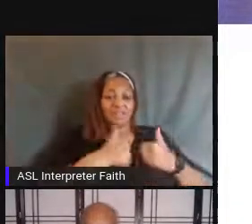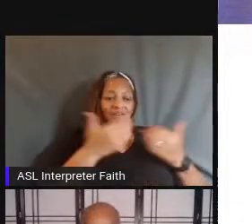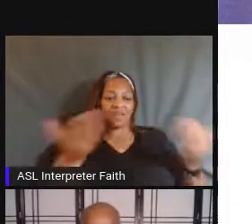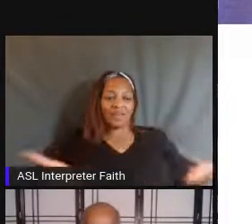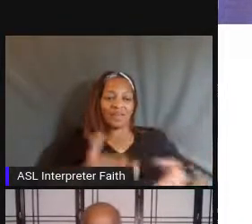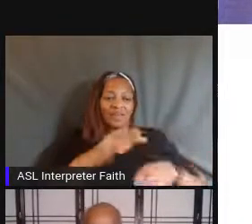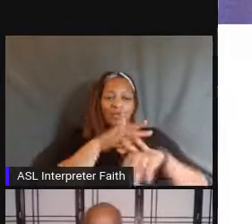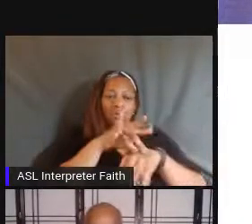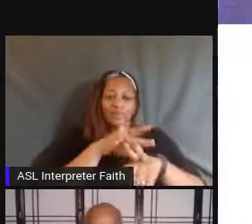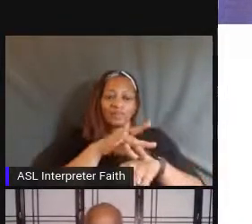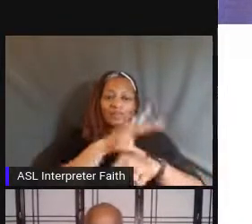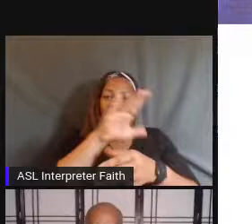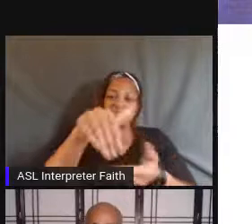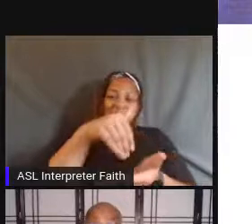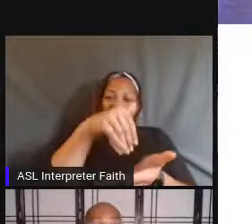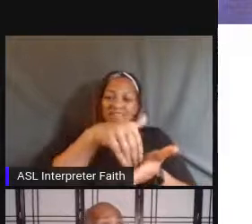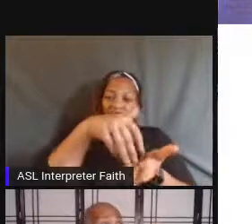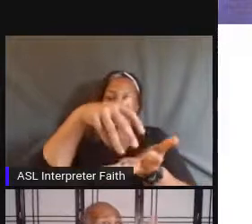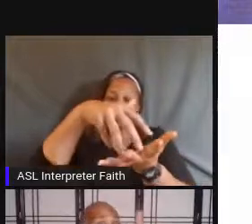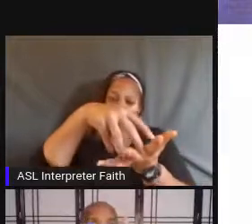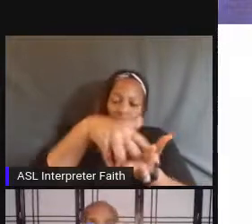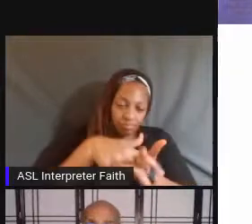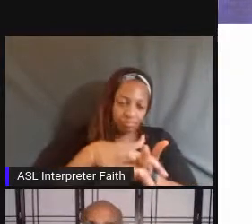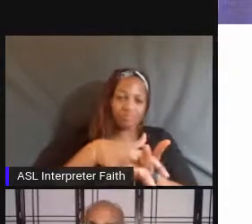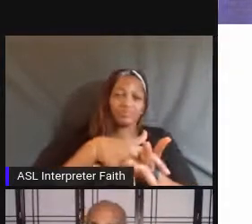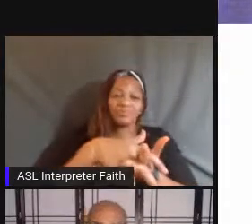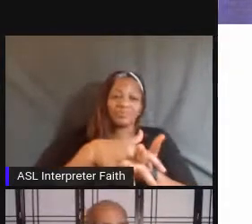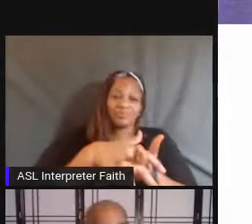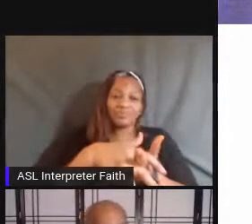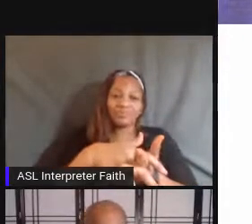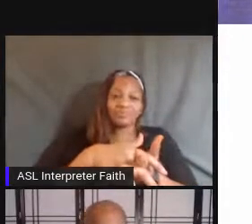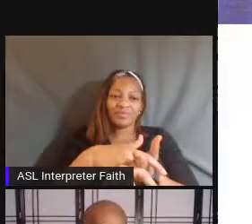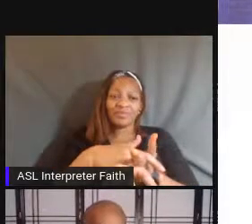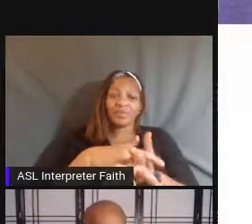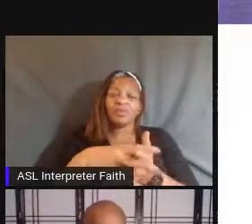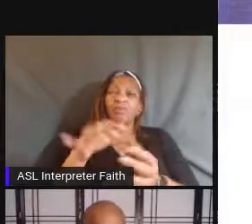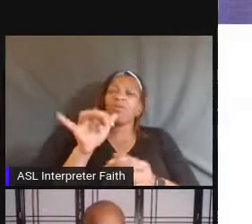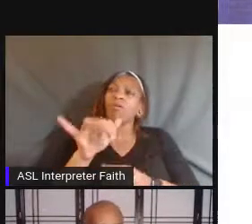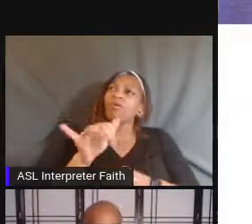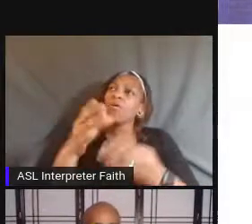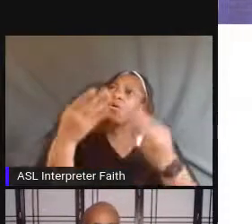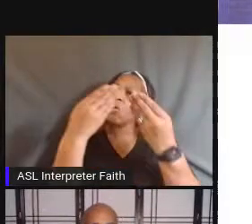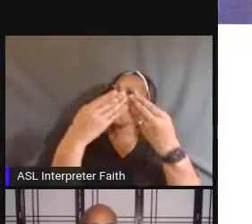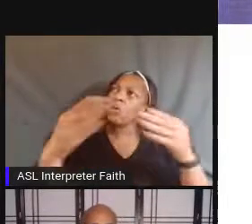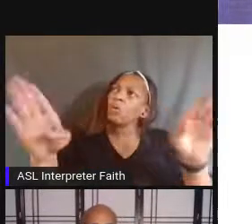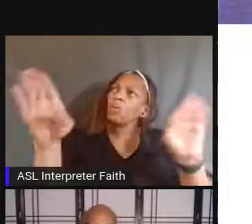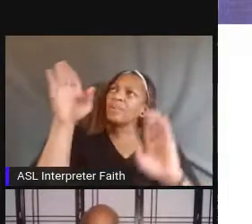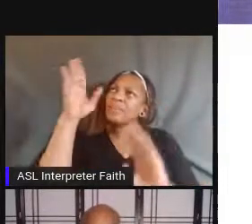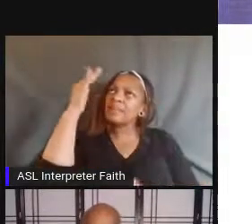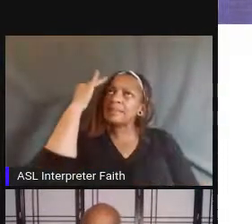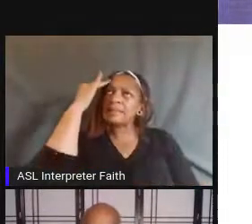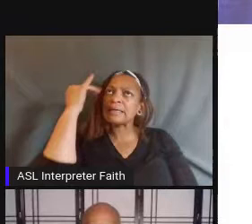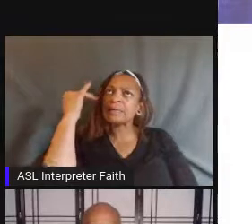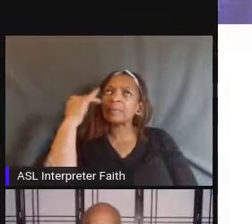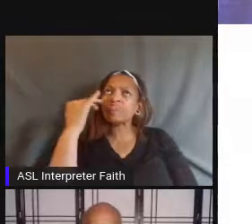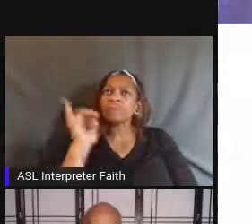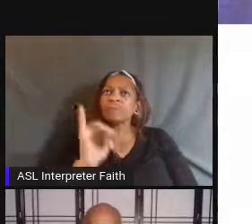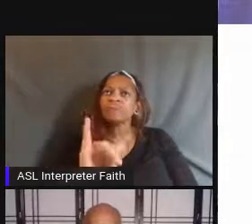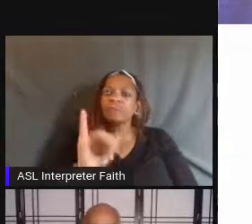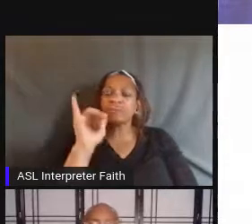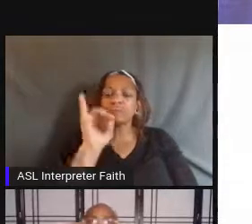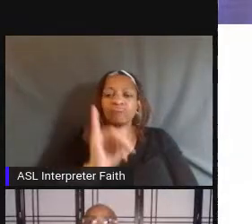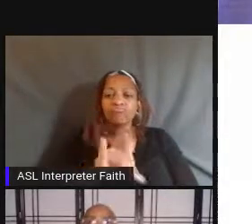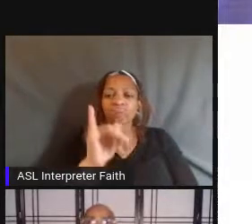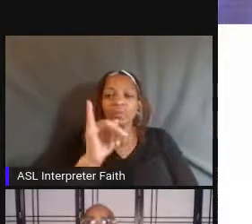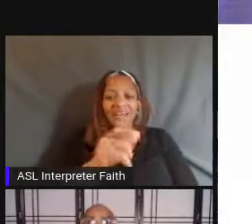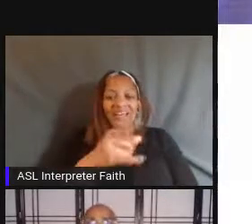Be centered, yet open at the top. Sounds familiar. Being an individualized